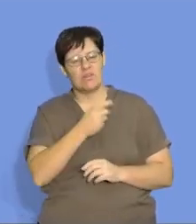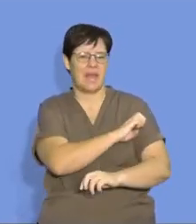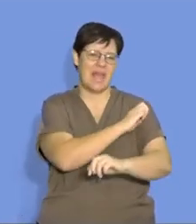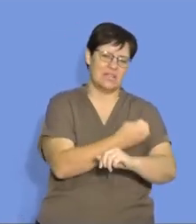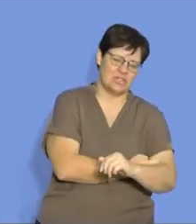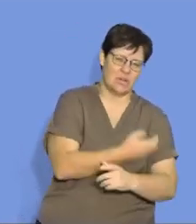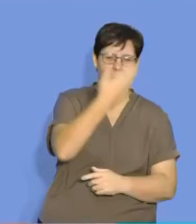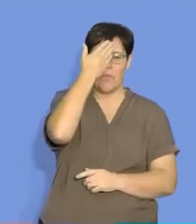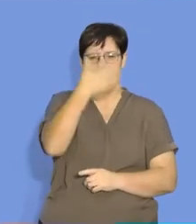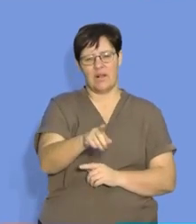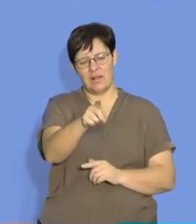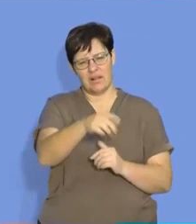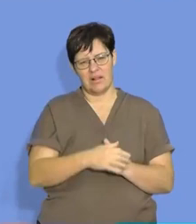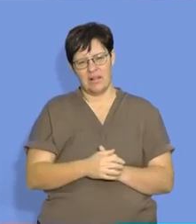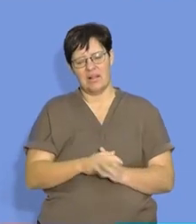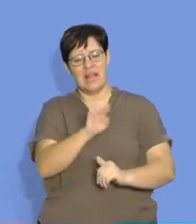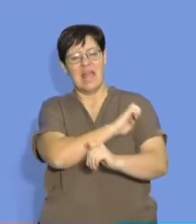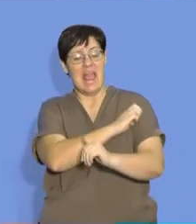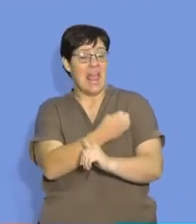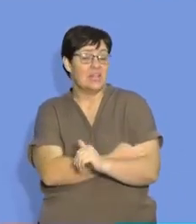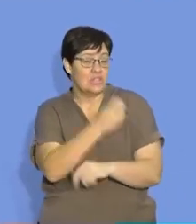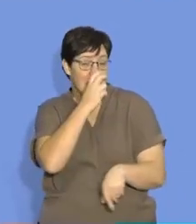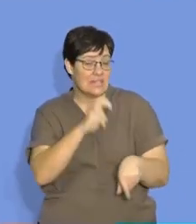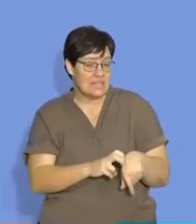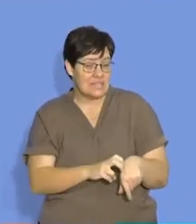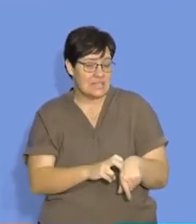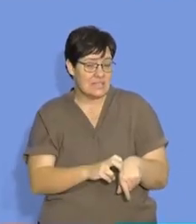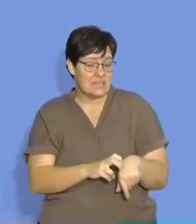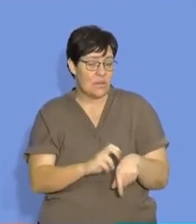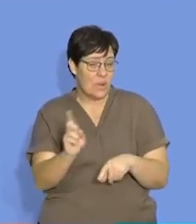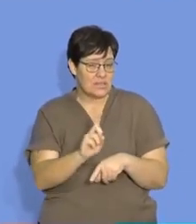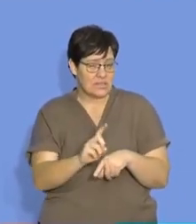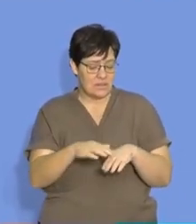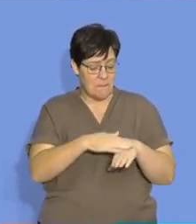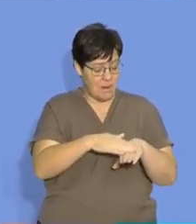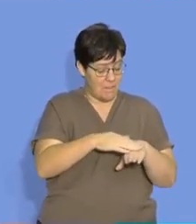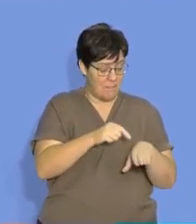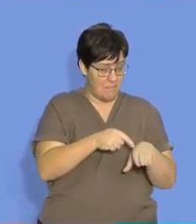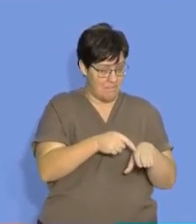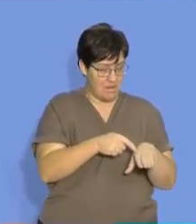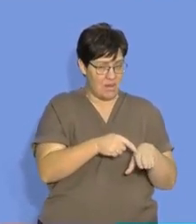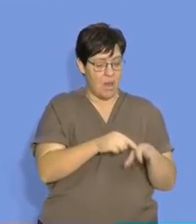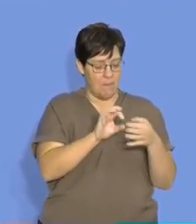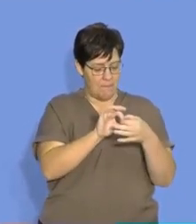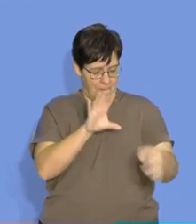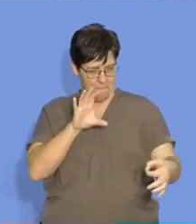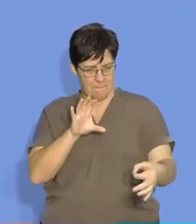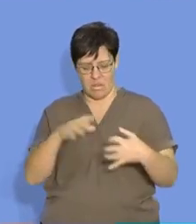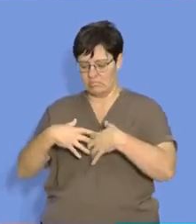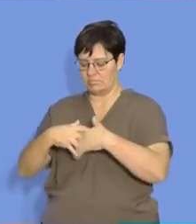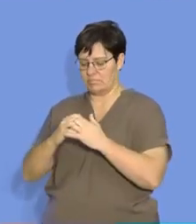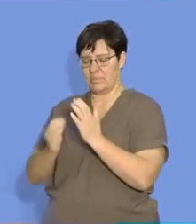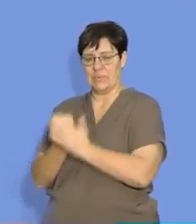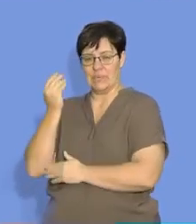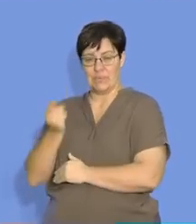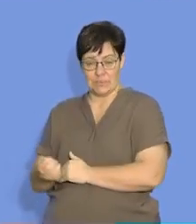profiles of the energy. We know that energy needed, minimum energy needed to break the bonds, to